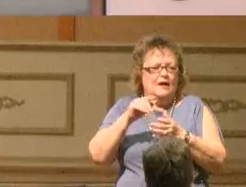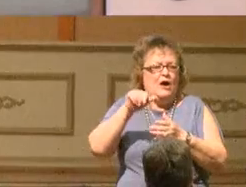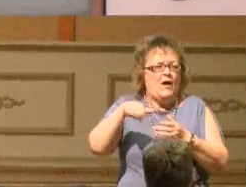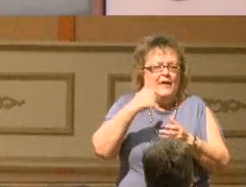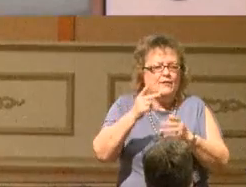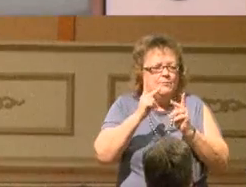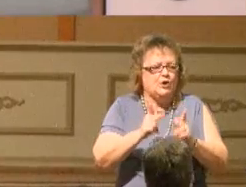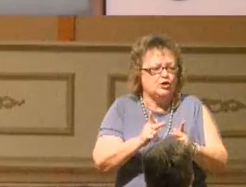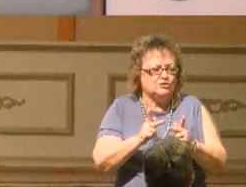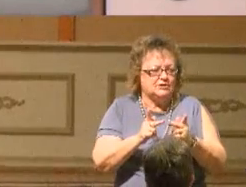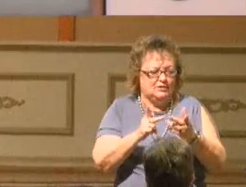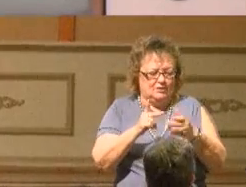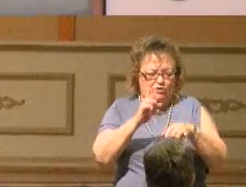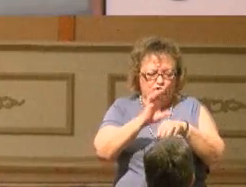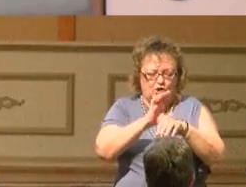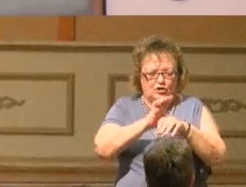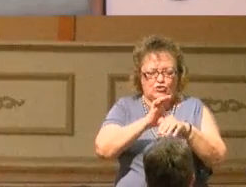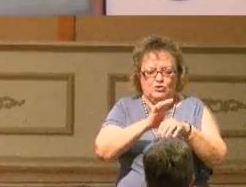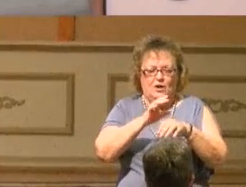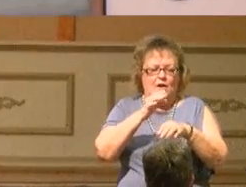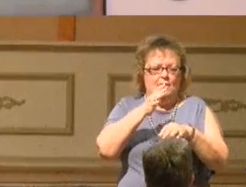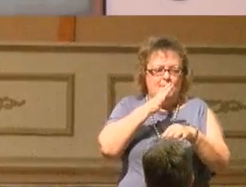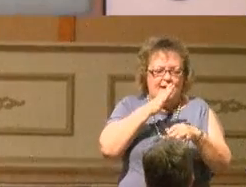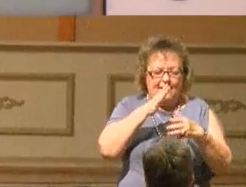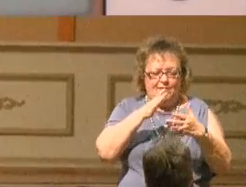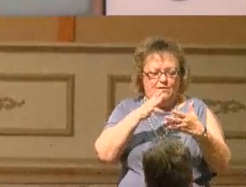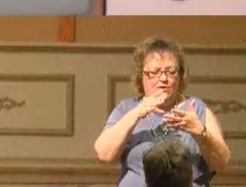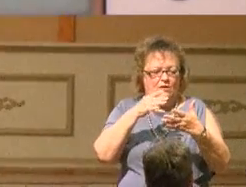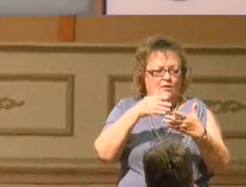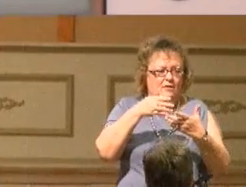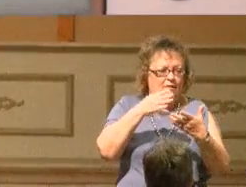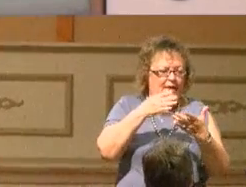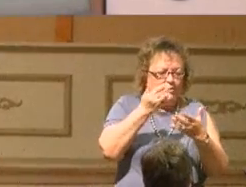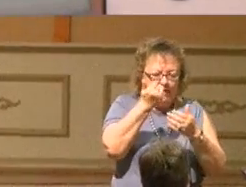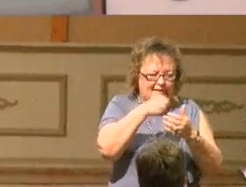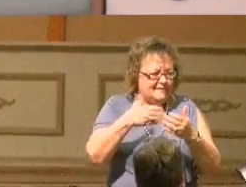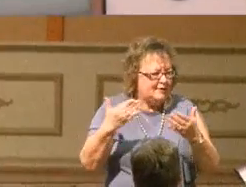behind a church. We don't stand behind anything that we've done.